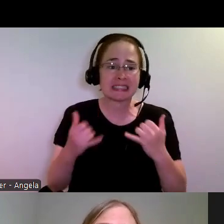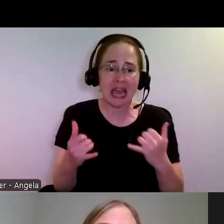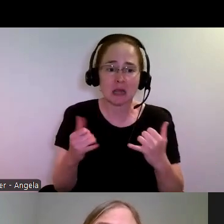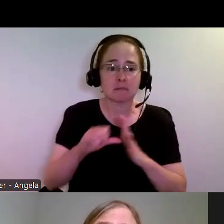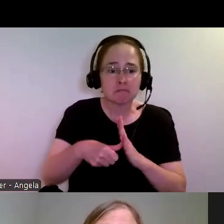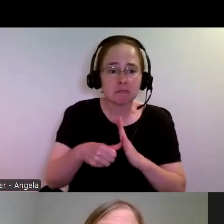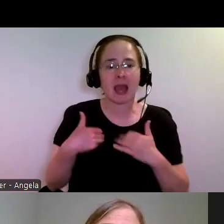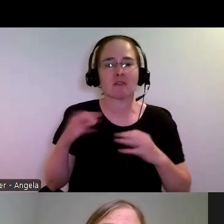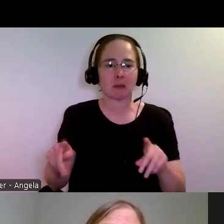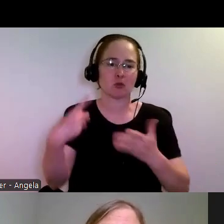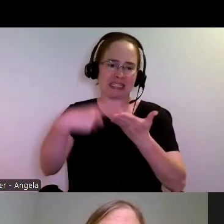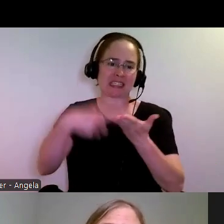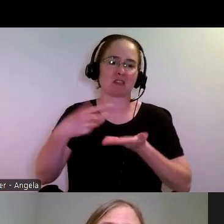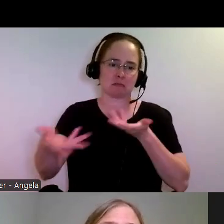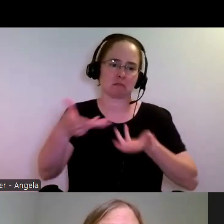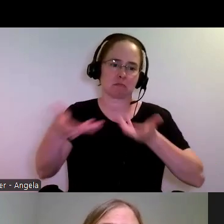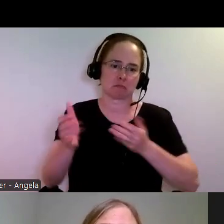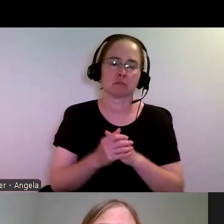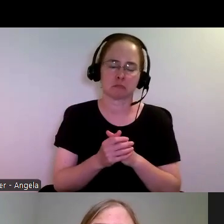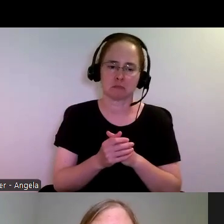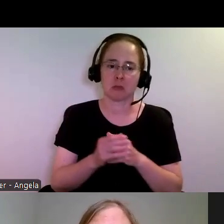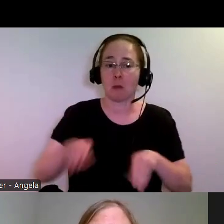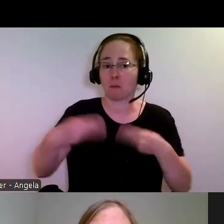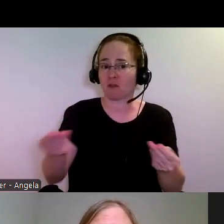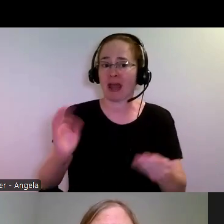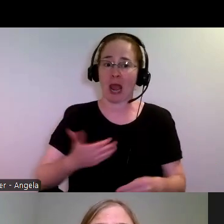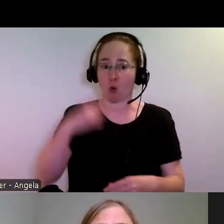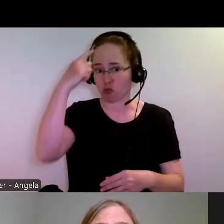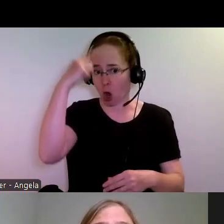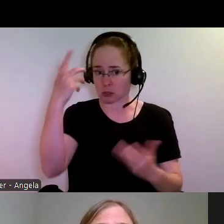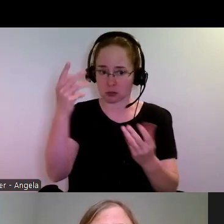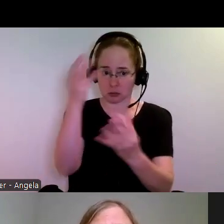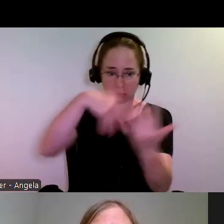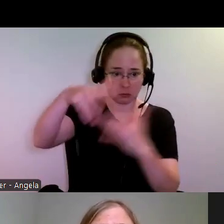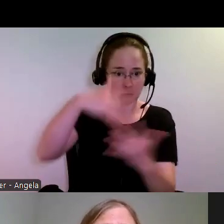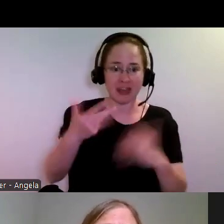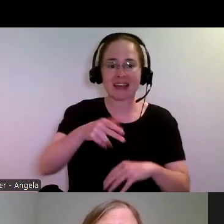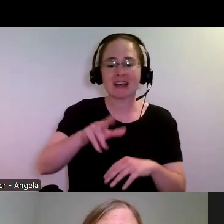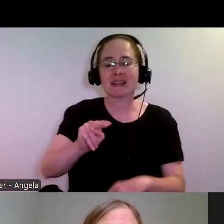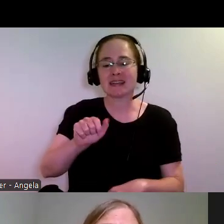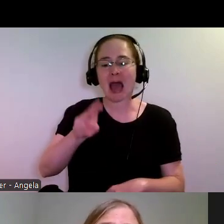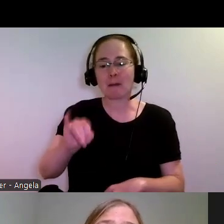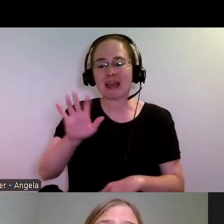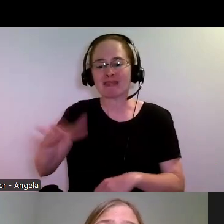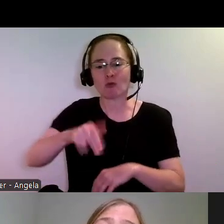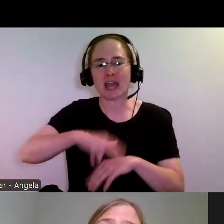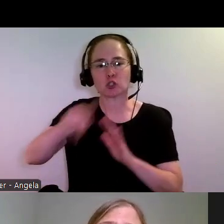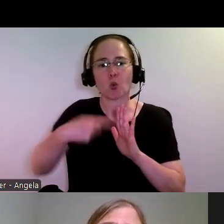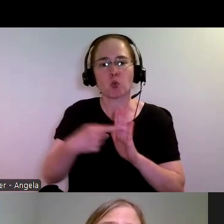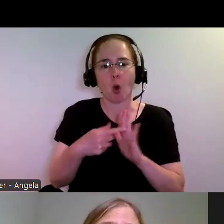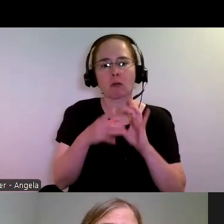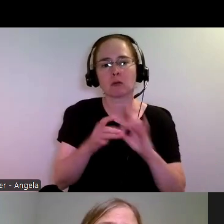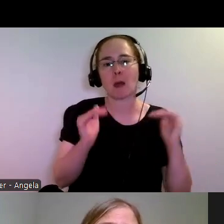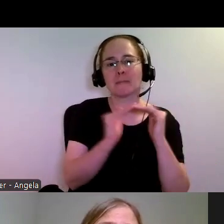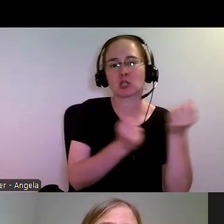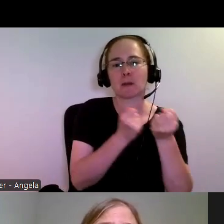going to have an opportunity for a discussion. We're going to provide our thoughts as an audience about what NAMI National's role could be in the peer support space and have broader conversations